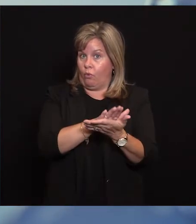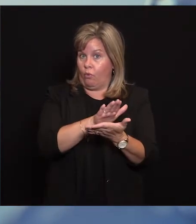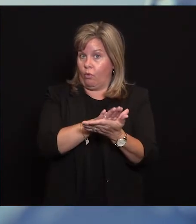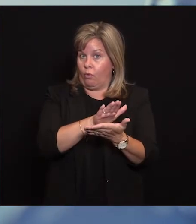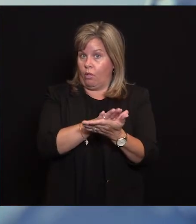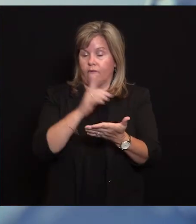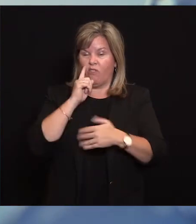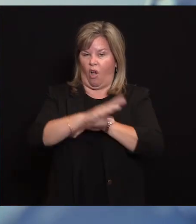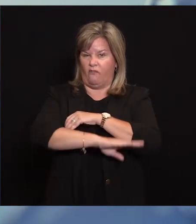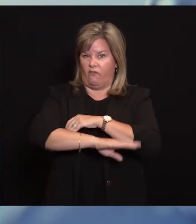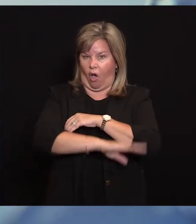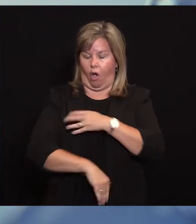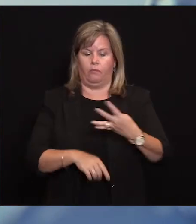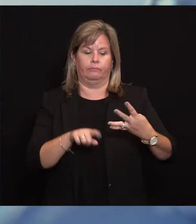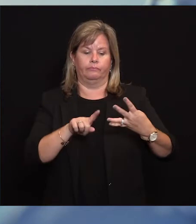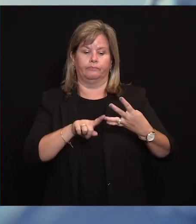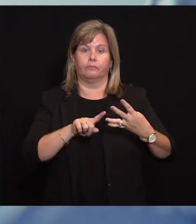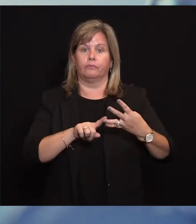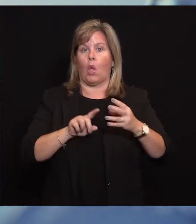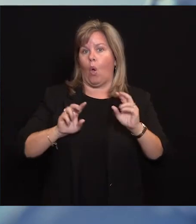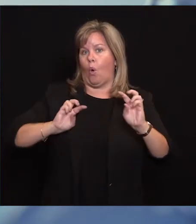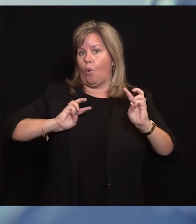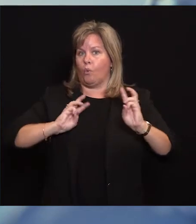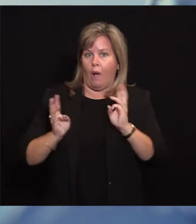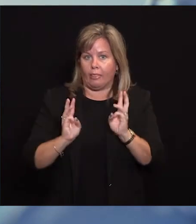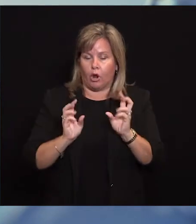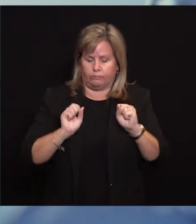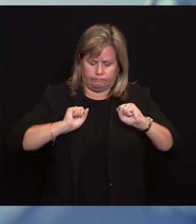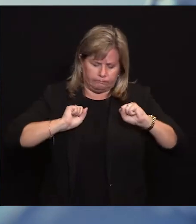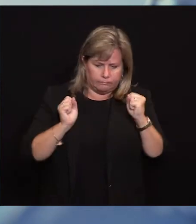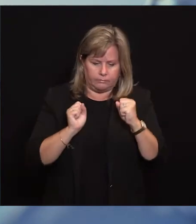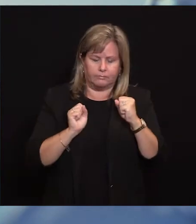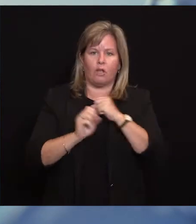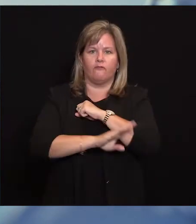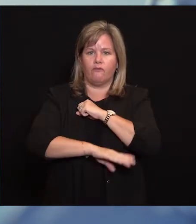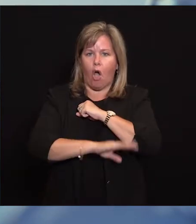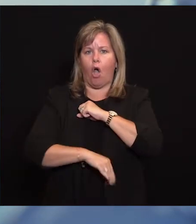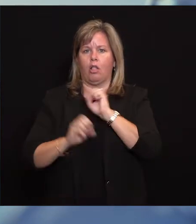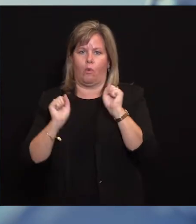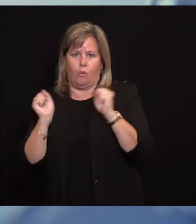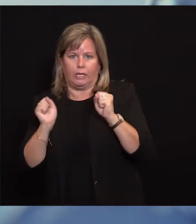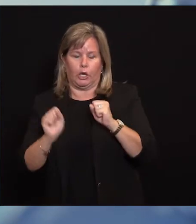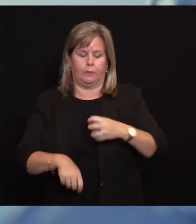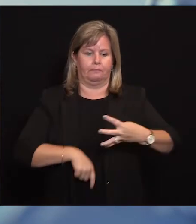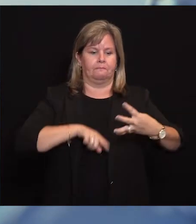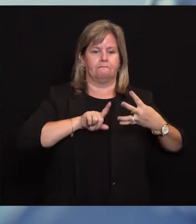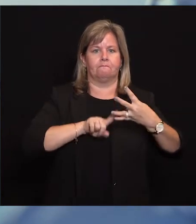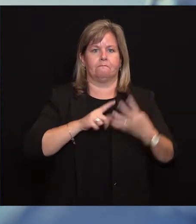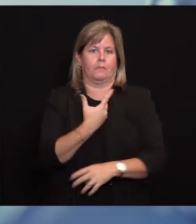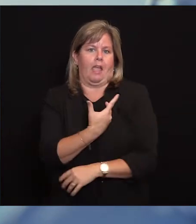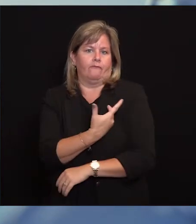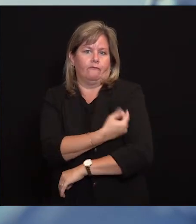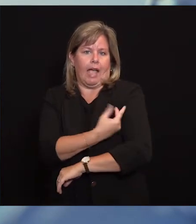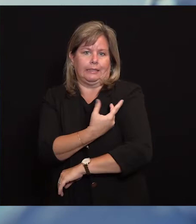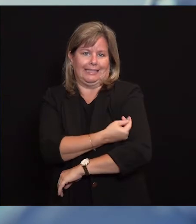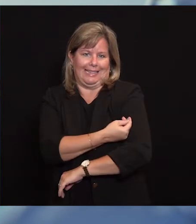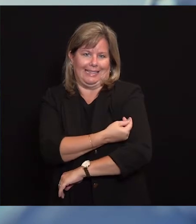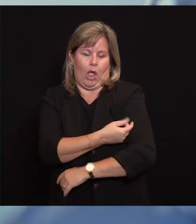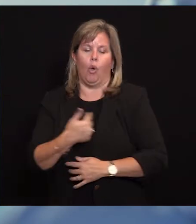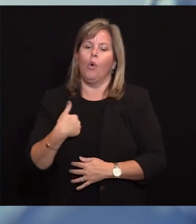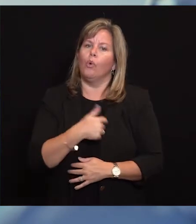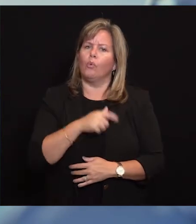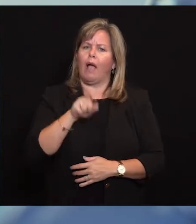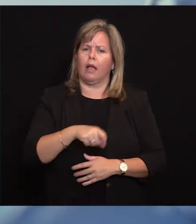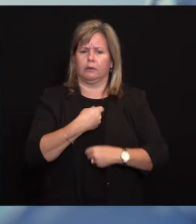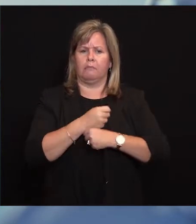the weather changing in the fall and into the winter, and then the arrival of vaccine and making sure that we had the logistics and the operations